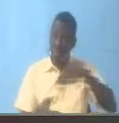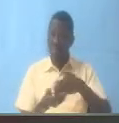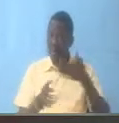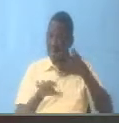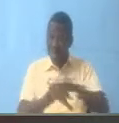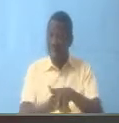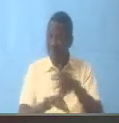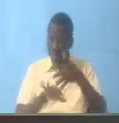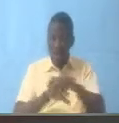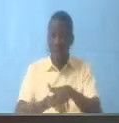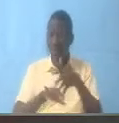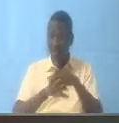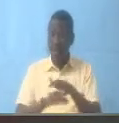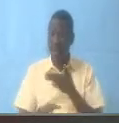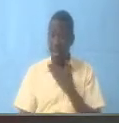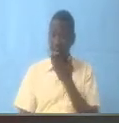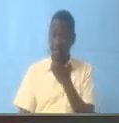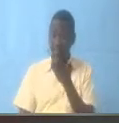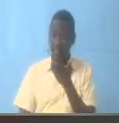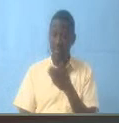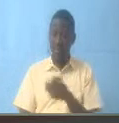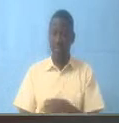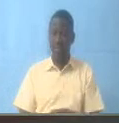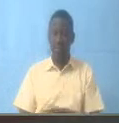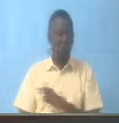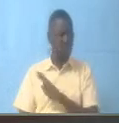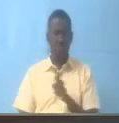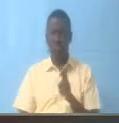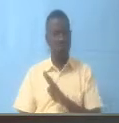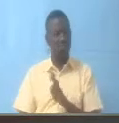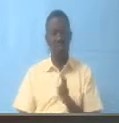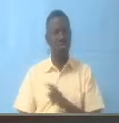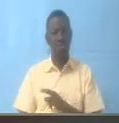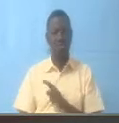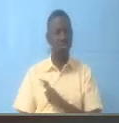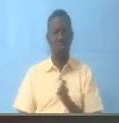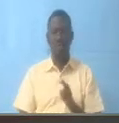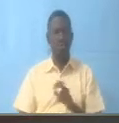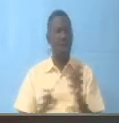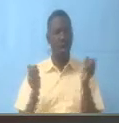Not really. I don't think so. déedéet yaakaaruma ko de.